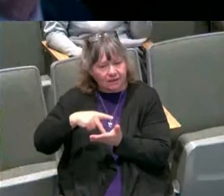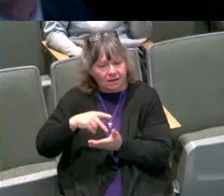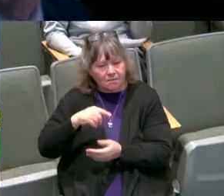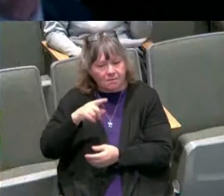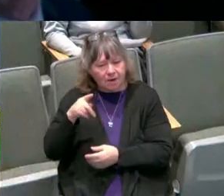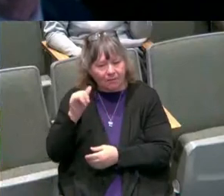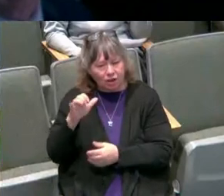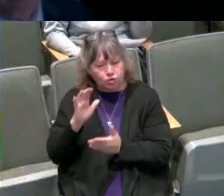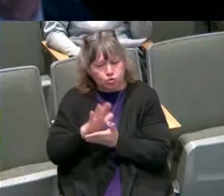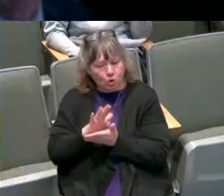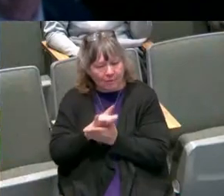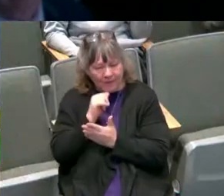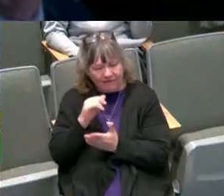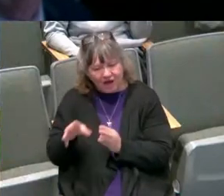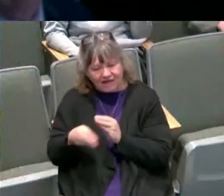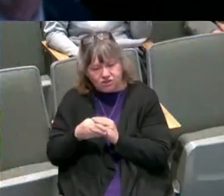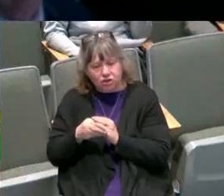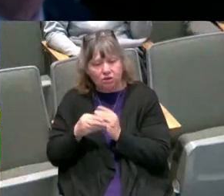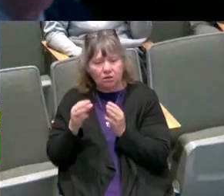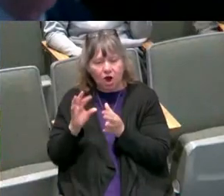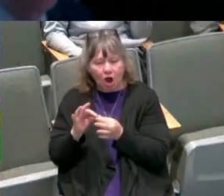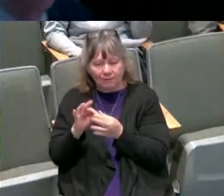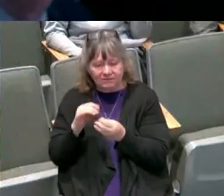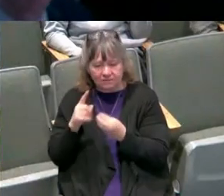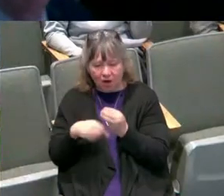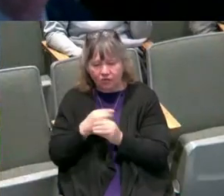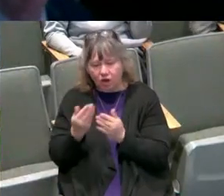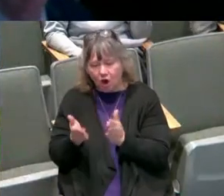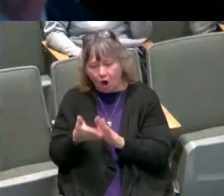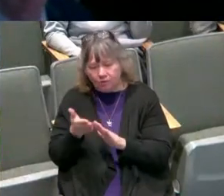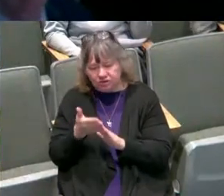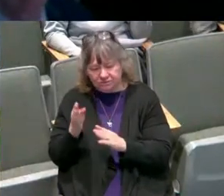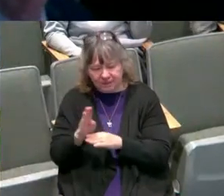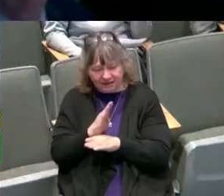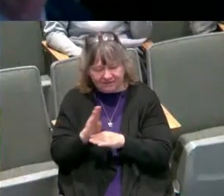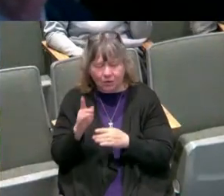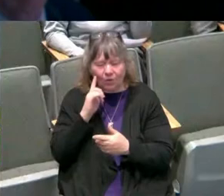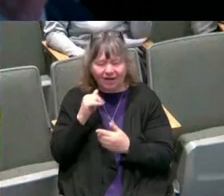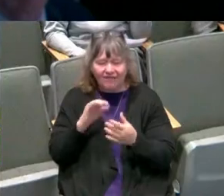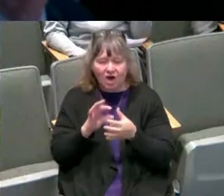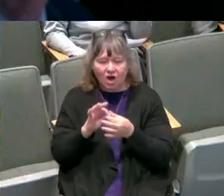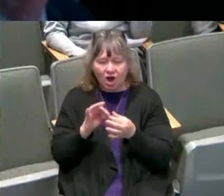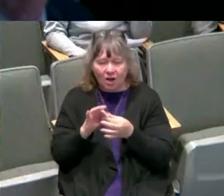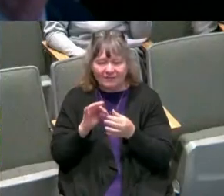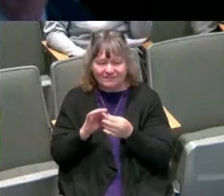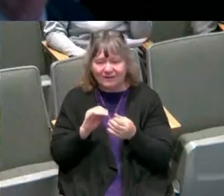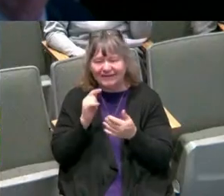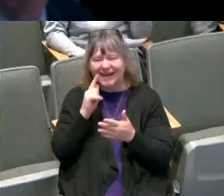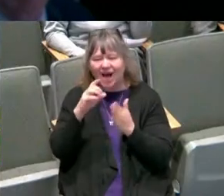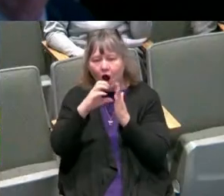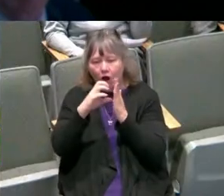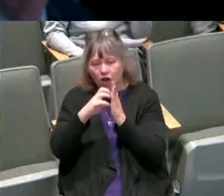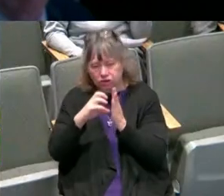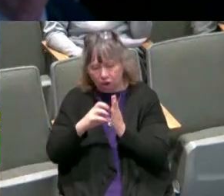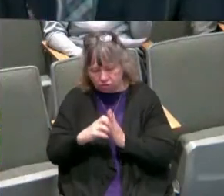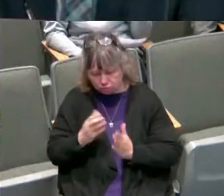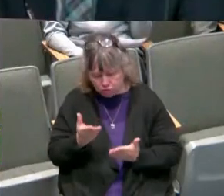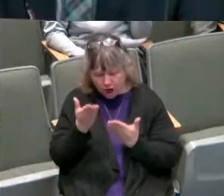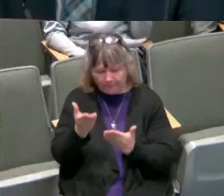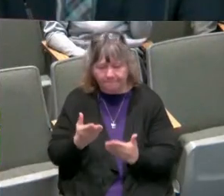have additional comments on the operating budget and will have comments on Capital items when these are up for discussion thank